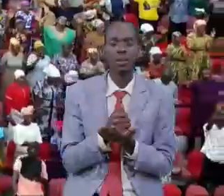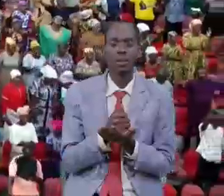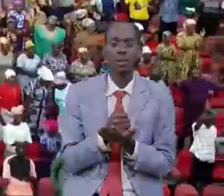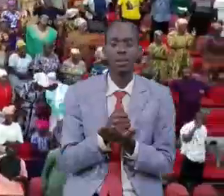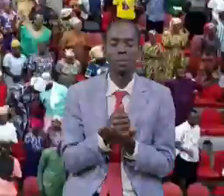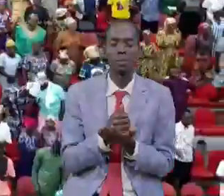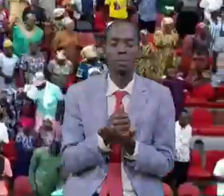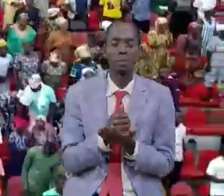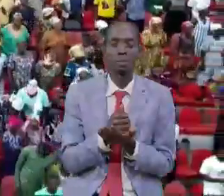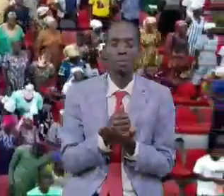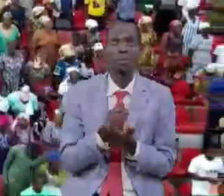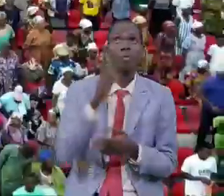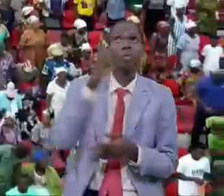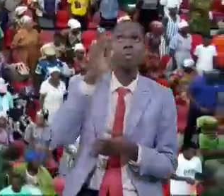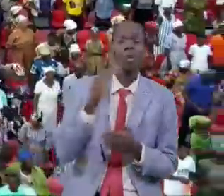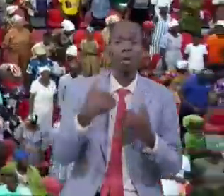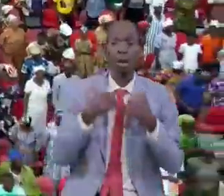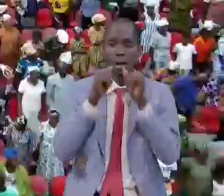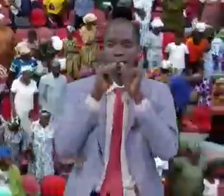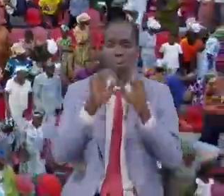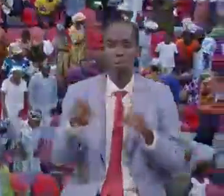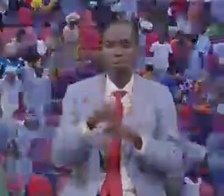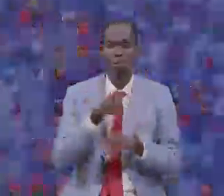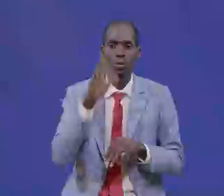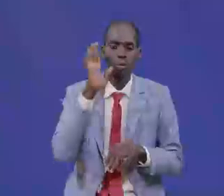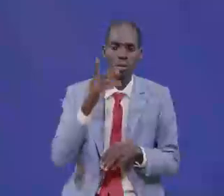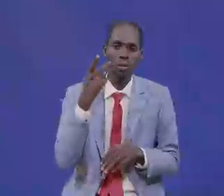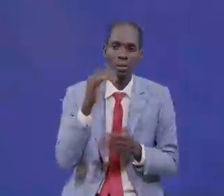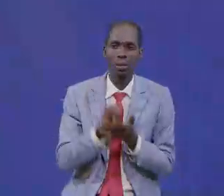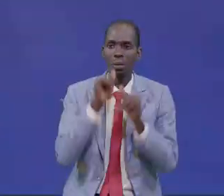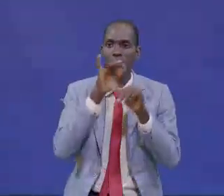God has blessed you. You will see the blessing tonight.